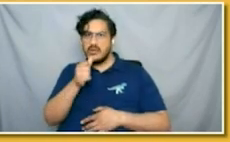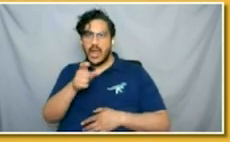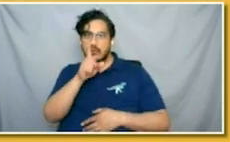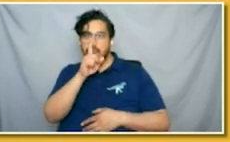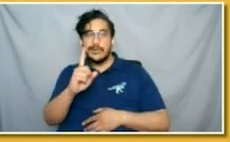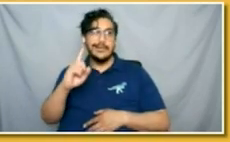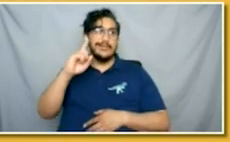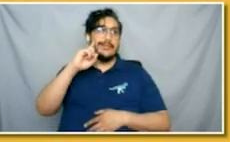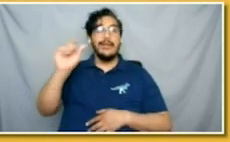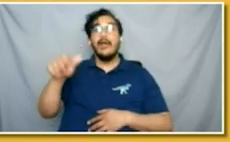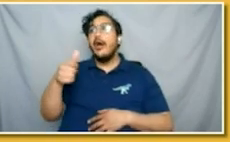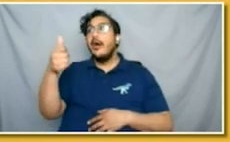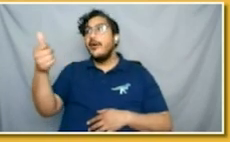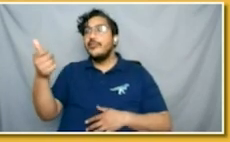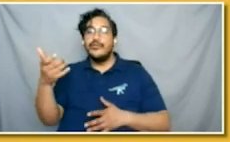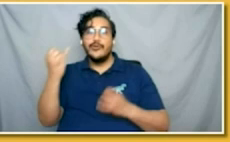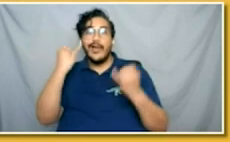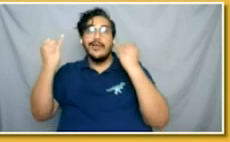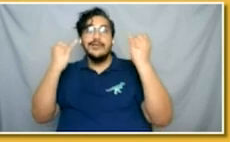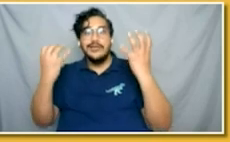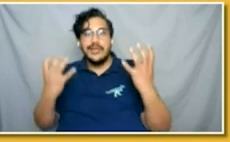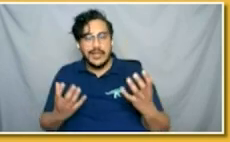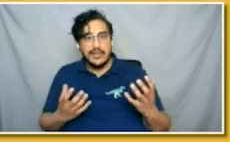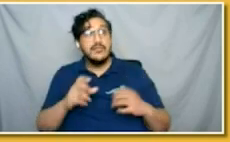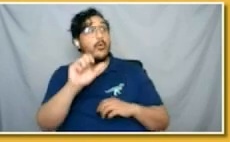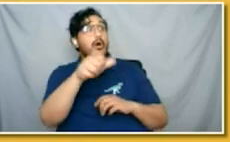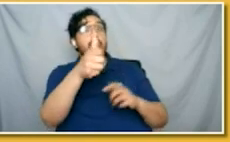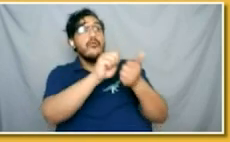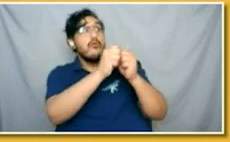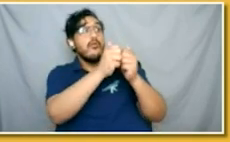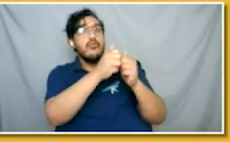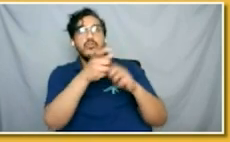system of certain competitors who don't want to see you offer